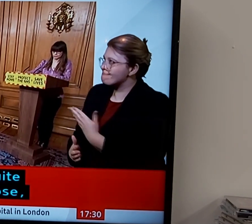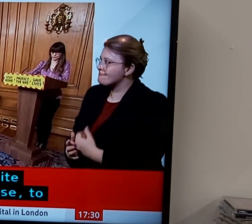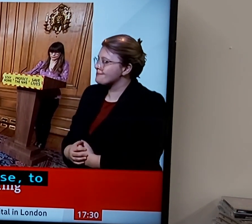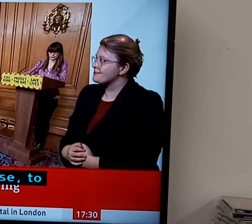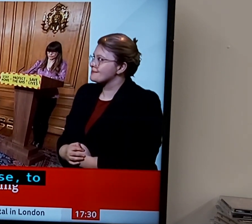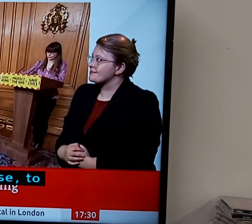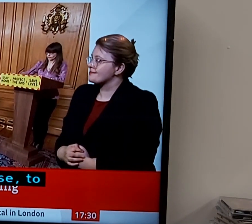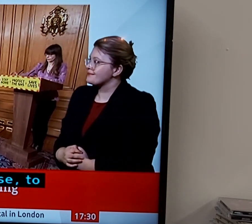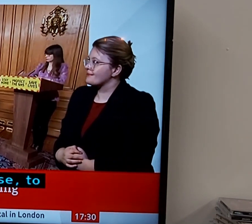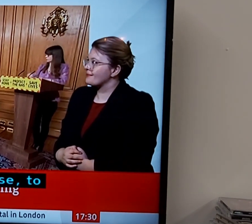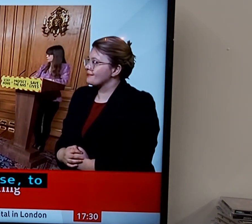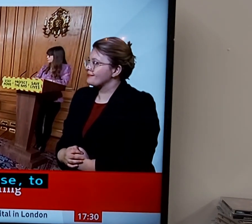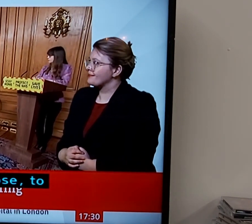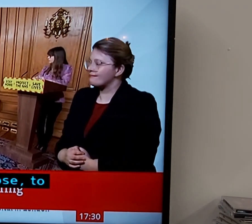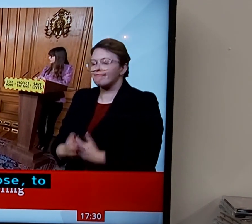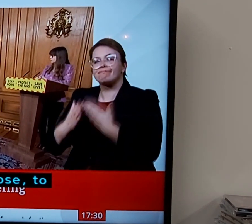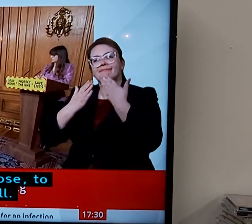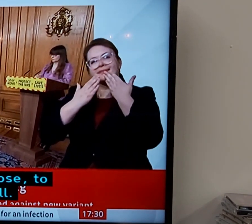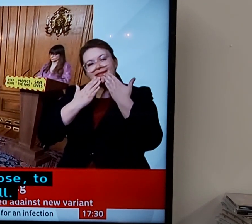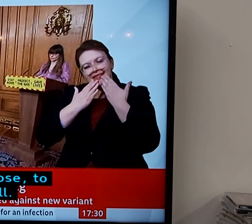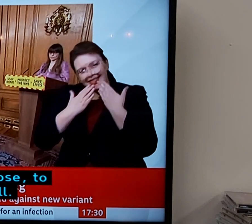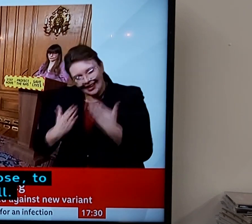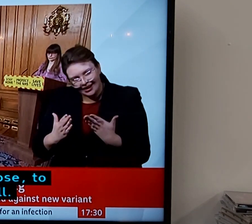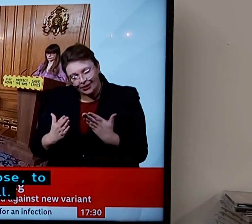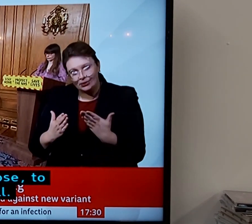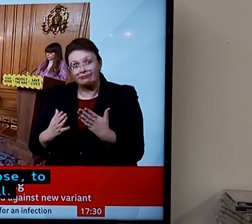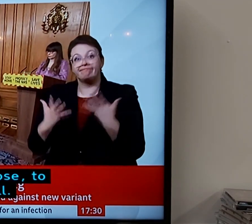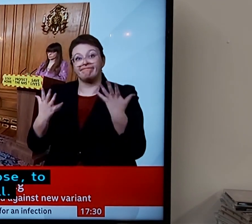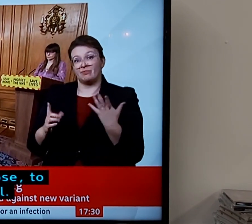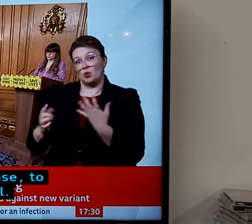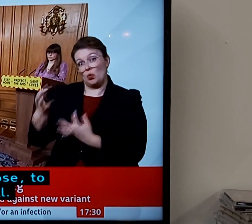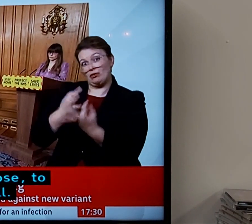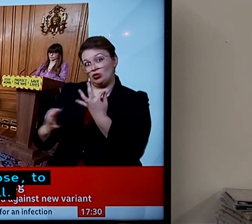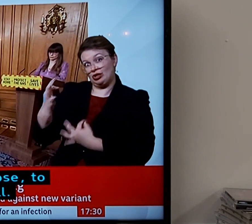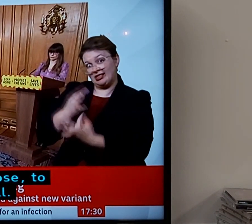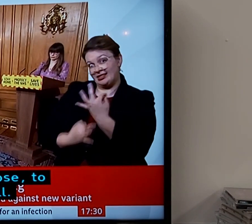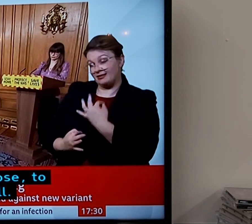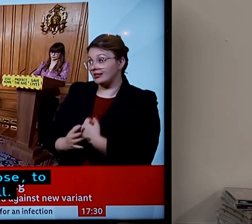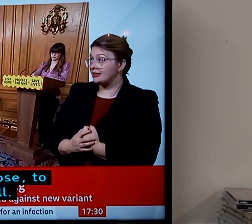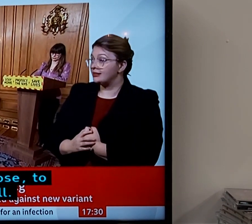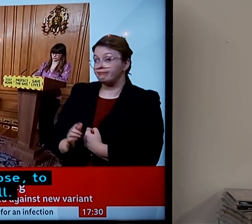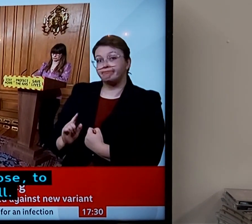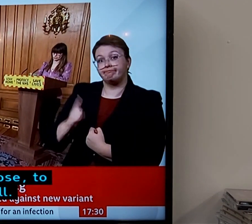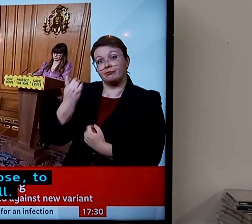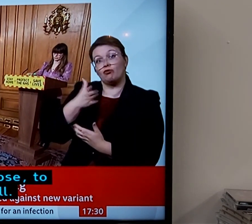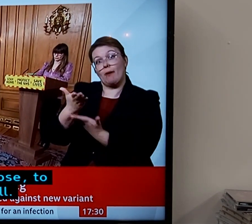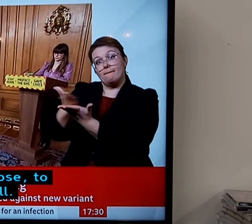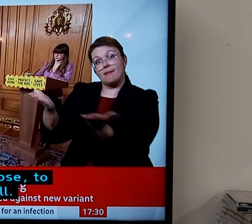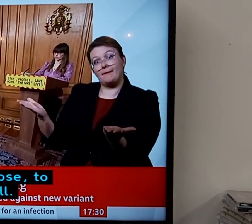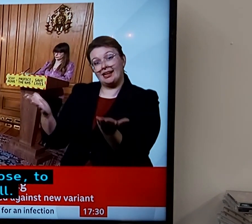Great stuff, Professor Van-Tam, thank you very much indeed. Our first questions are from members of the public, and the first by video